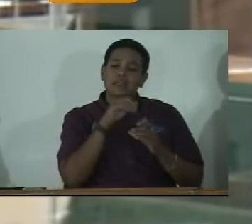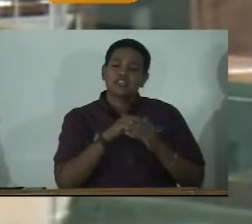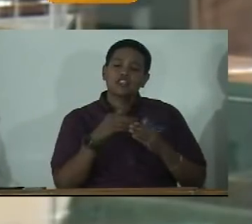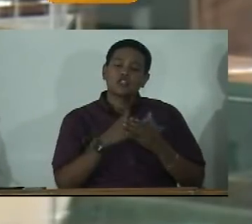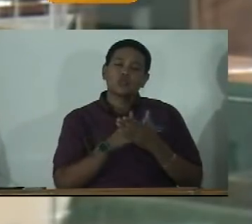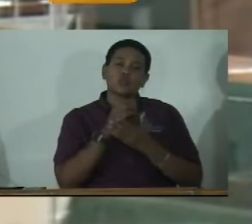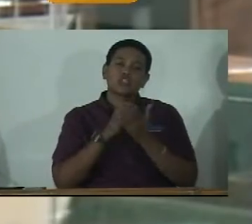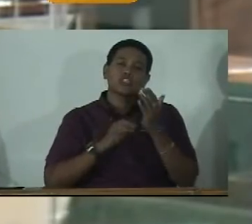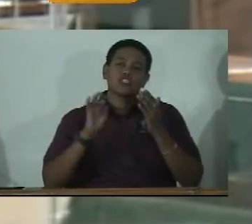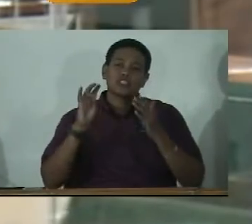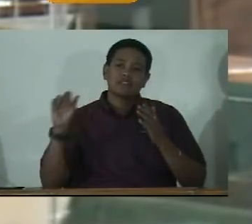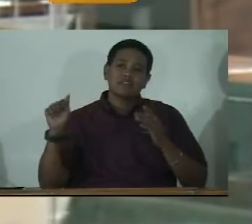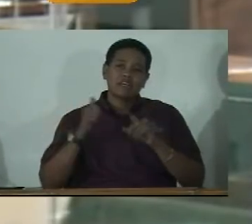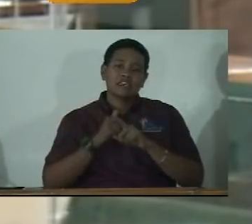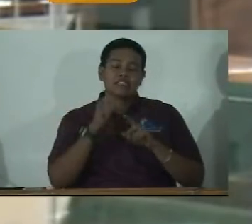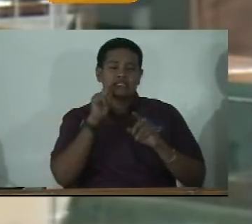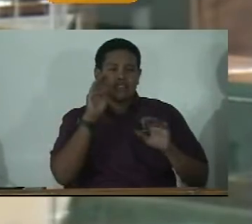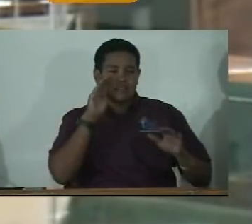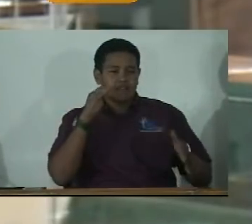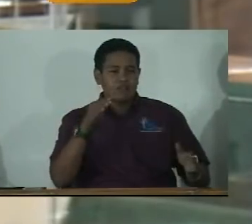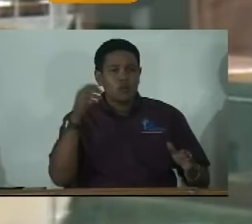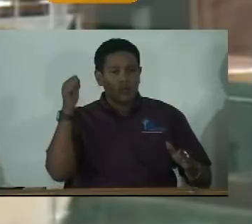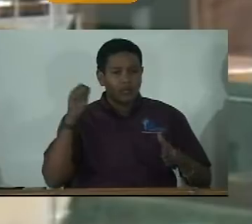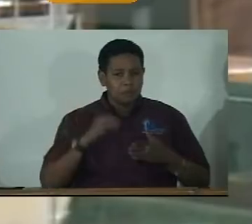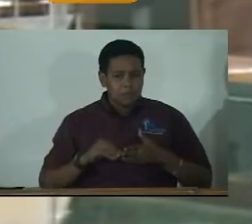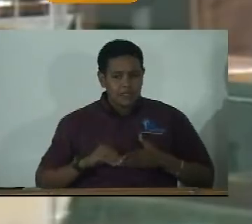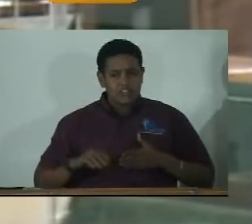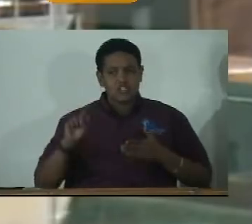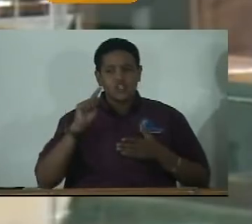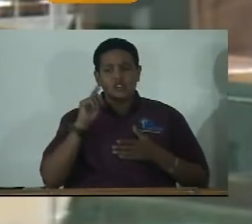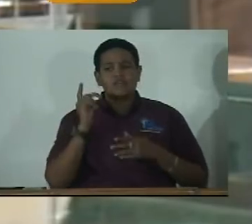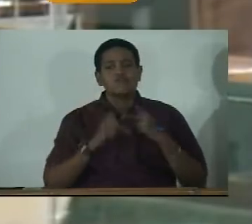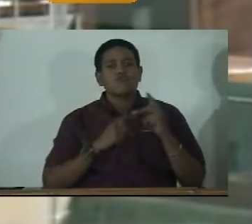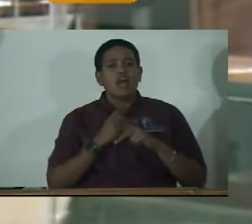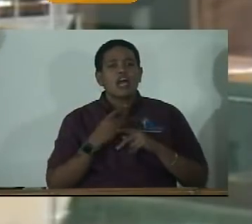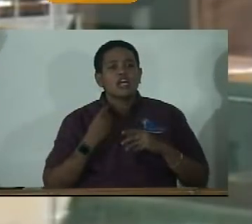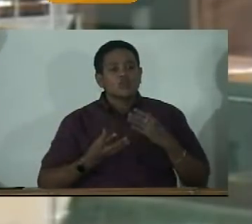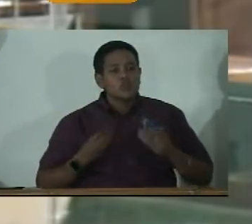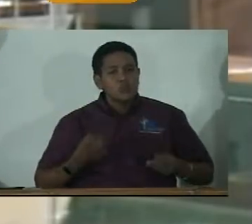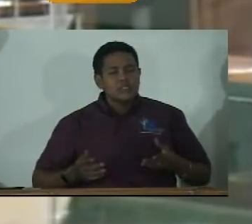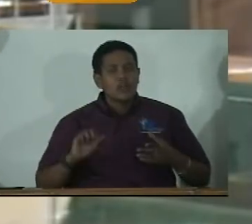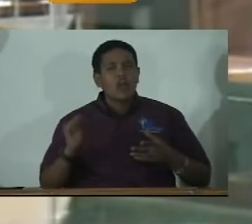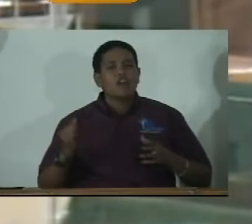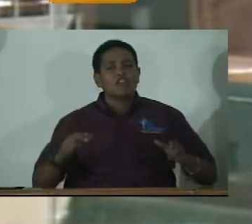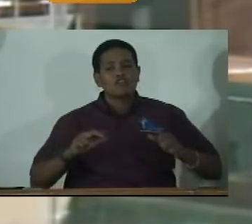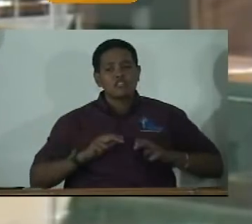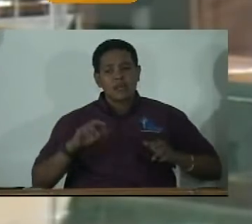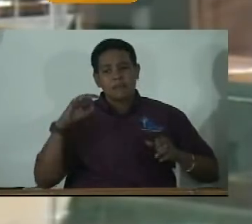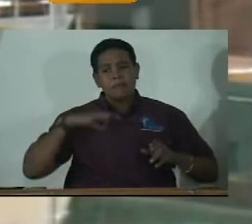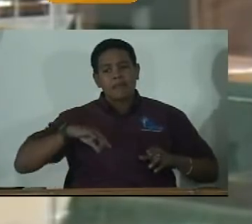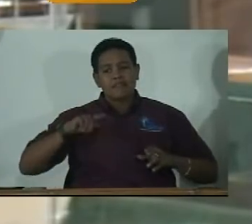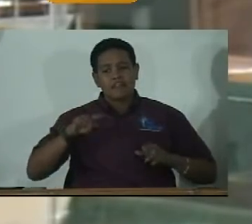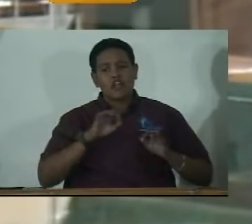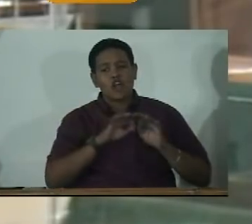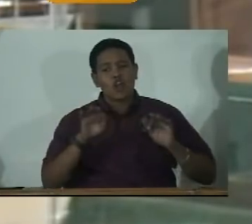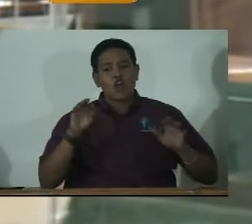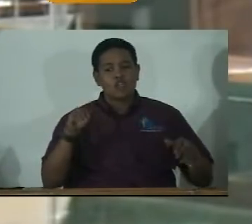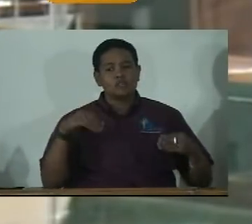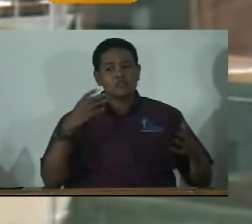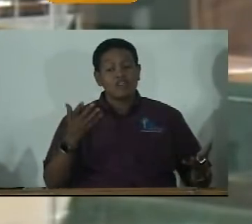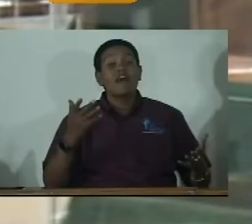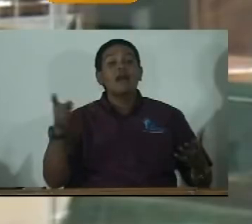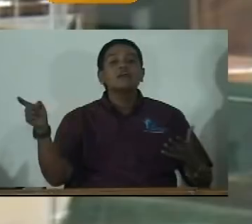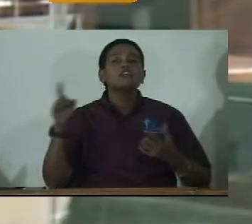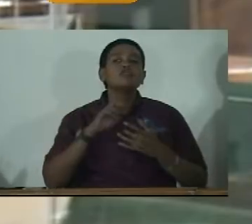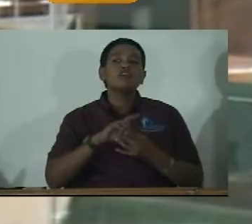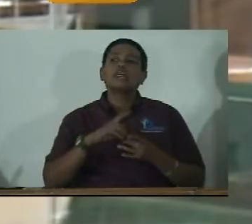7A dealing with pensions, gratuities, and other retirement benefits. The clause provides, inter alia, that in